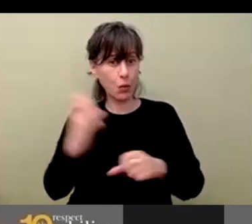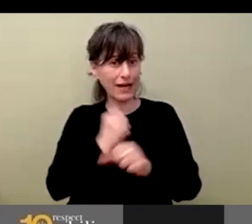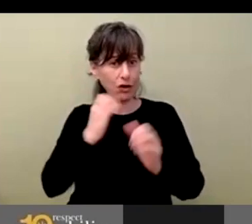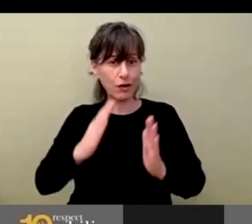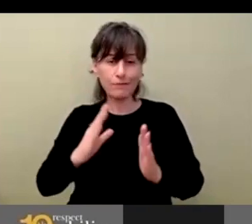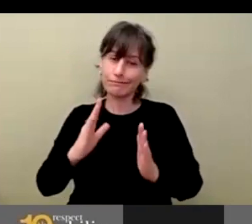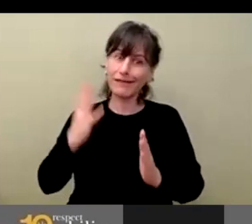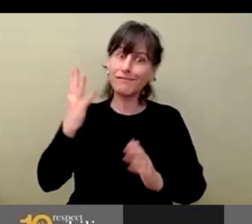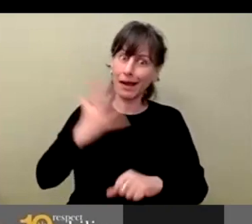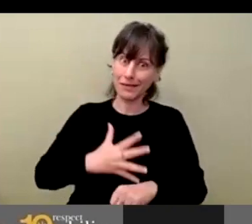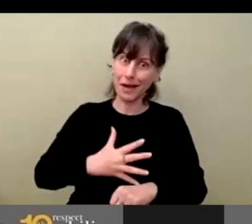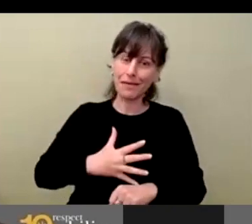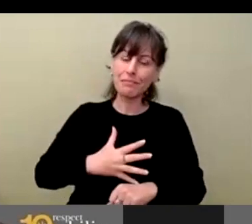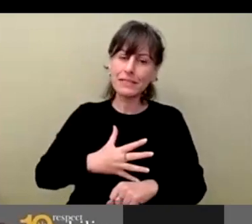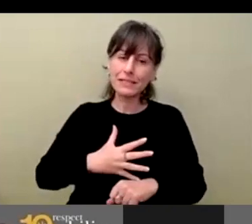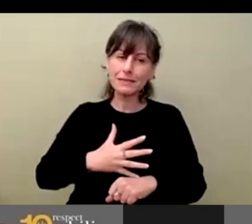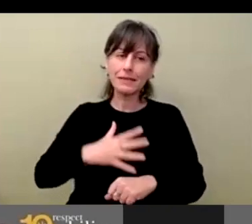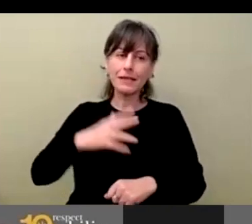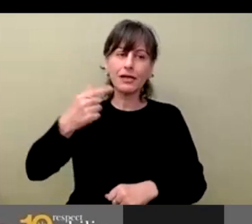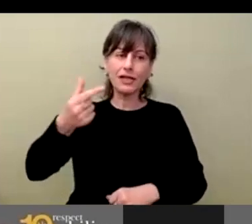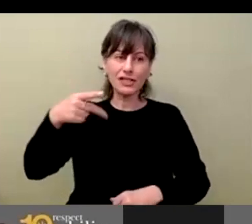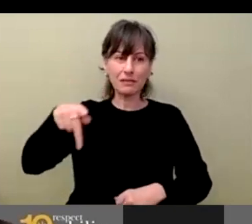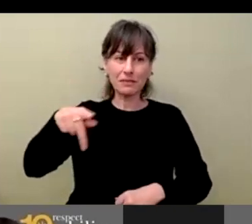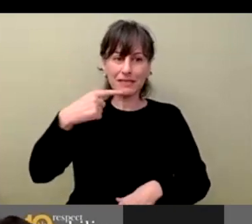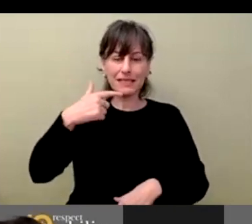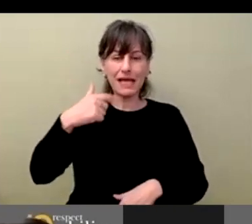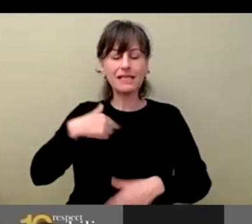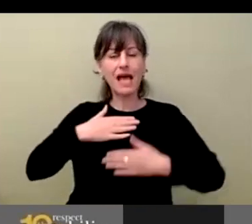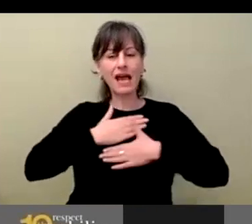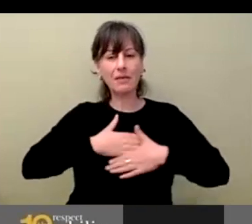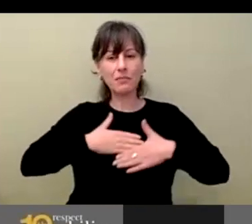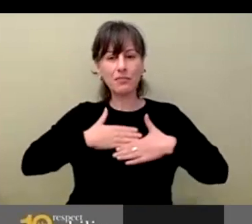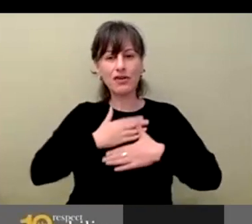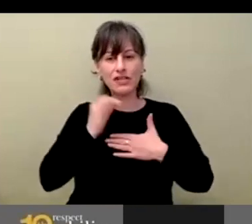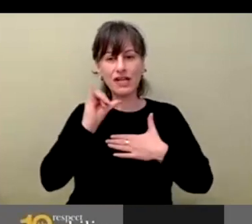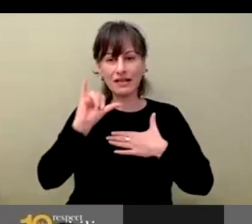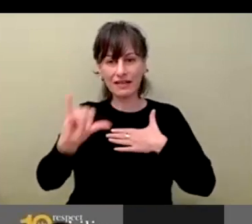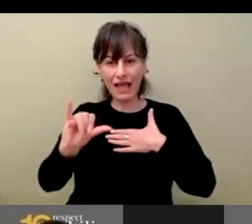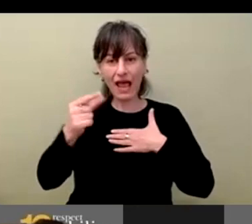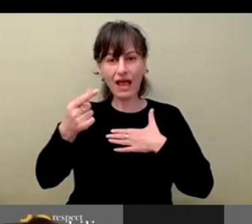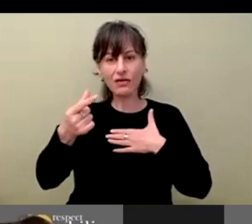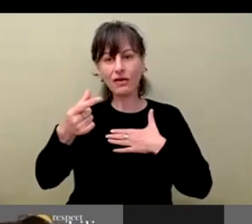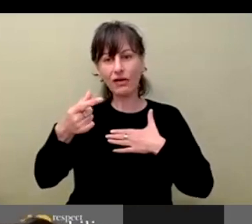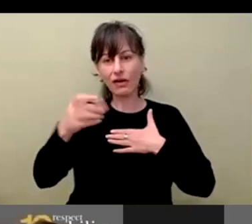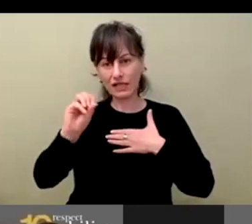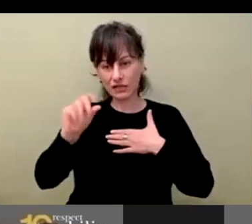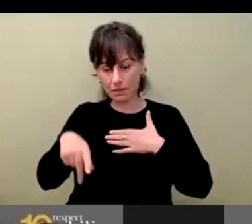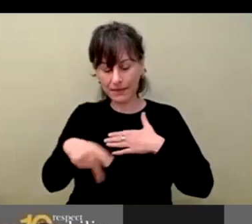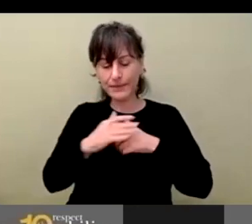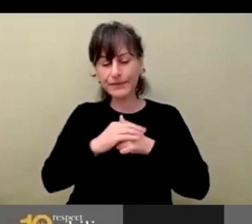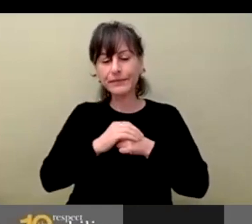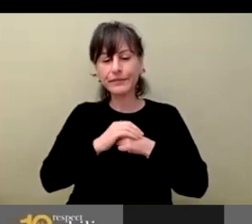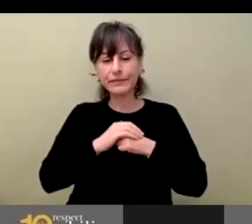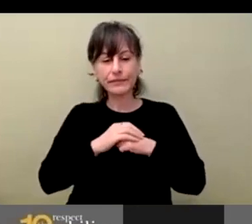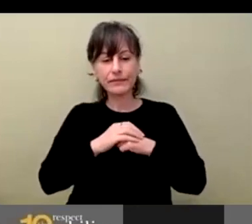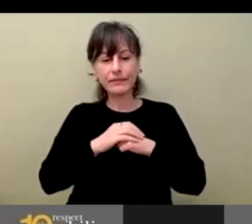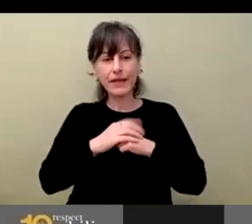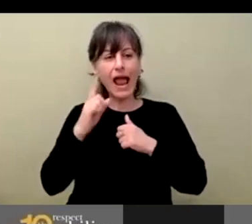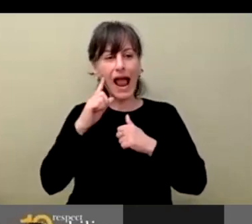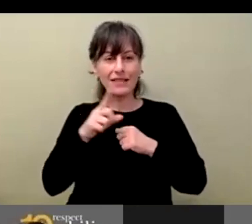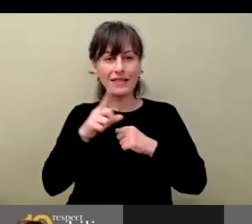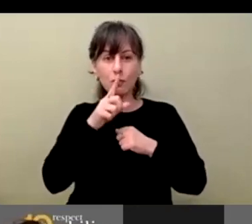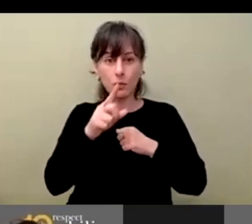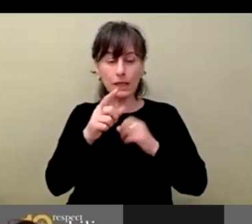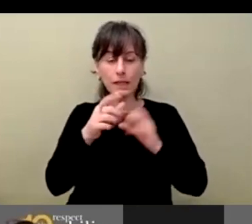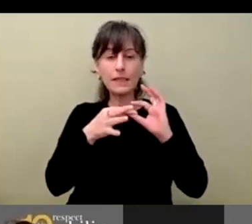Absolutely. Yes, no, and I appreciate it, Grace, and thank you so much for sharing. I definitely think that it is a lot about